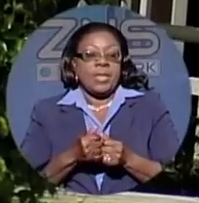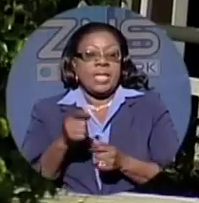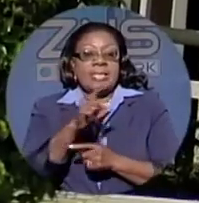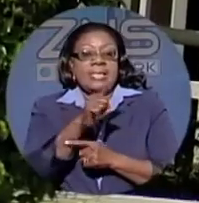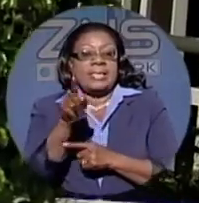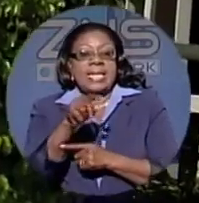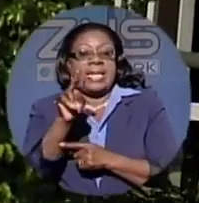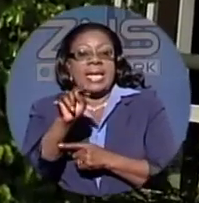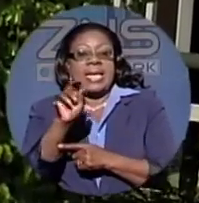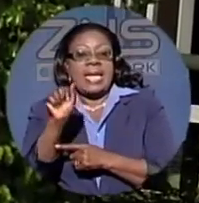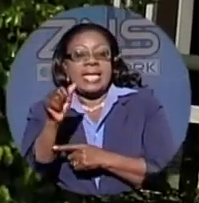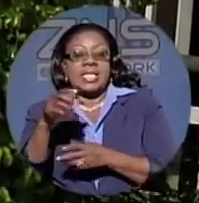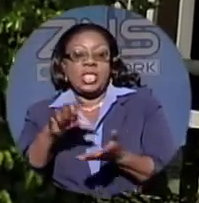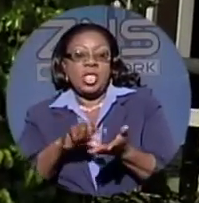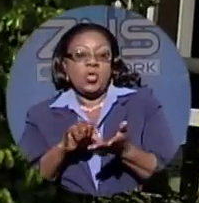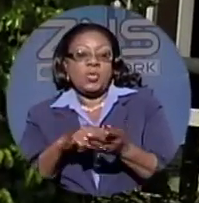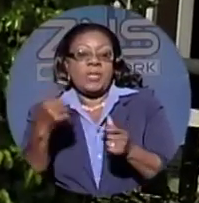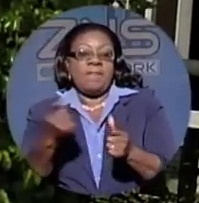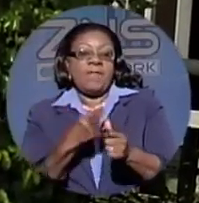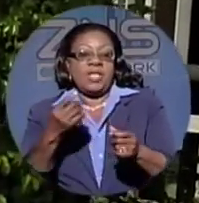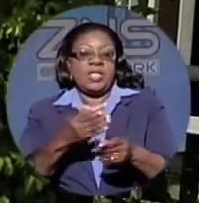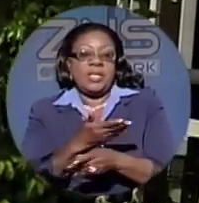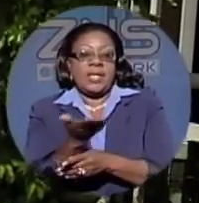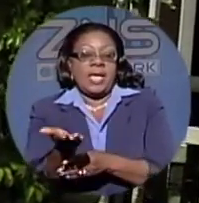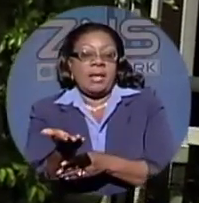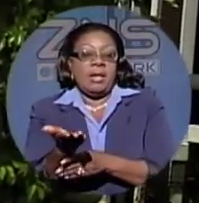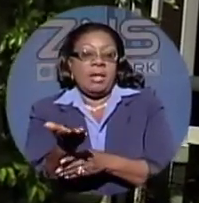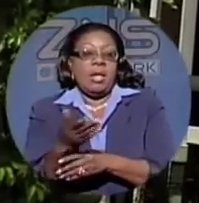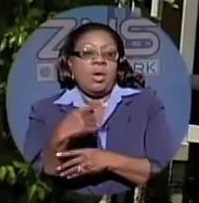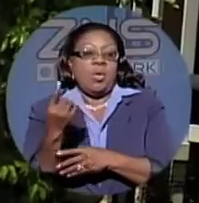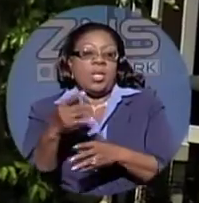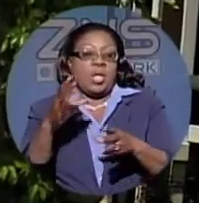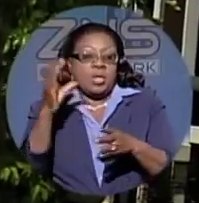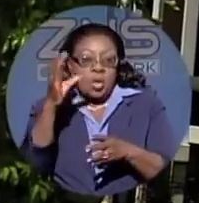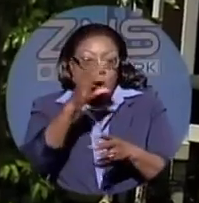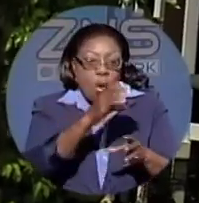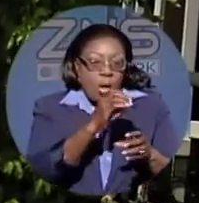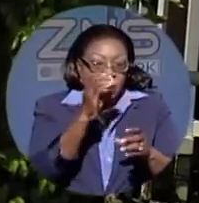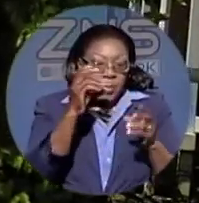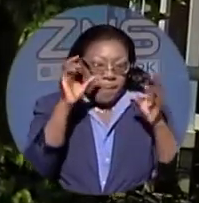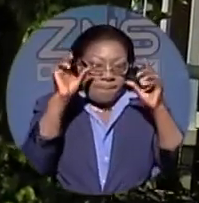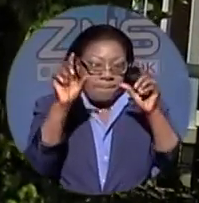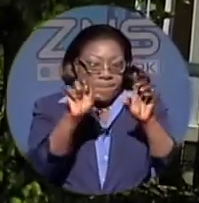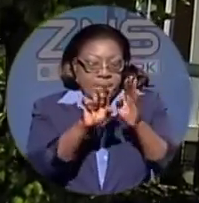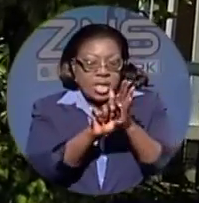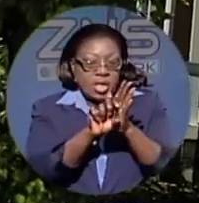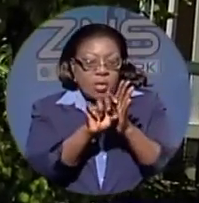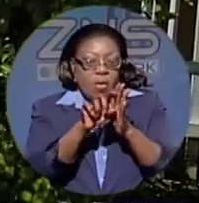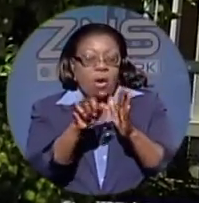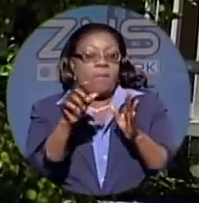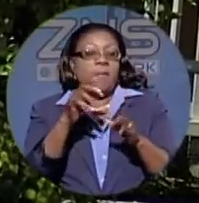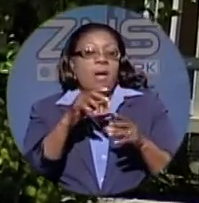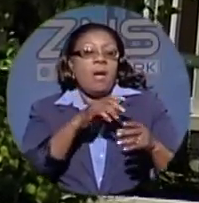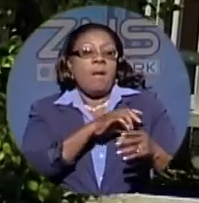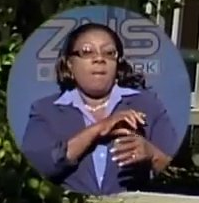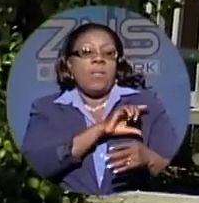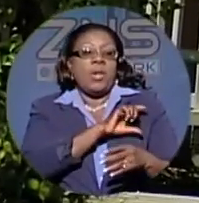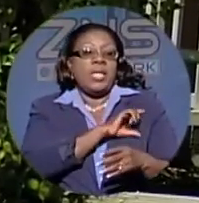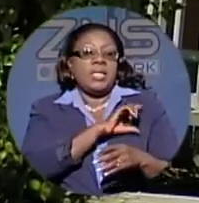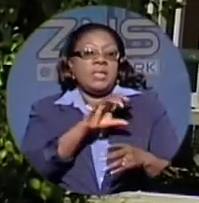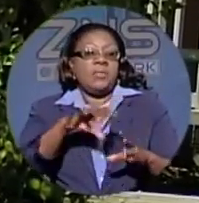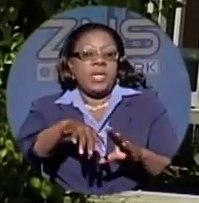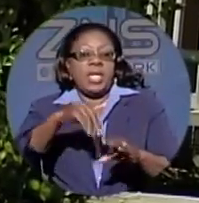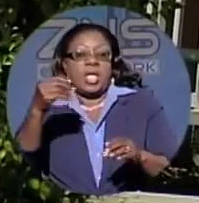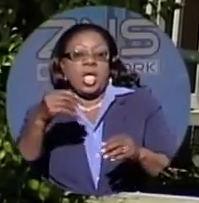ZNS News was the first to arrive on the scene. Only Us caught police early in their investigations pulling clothing out of a white garbage bag that